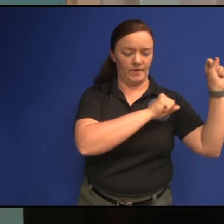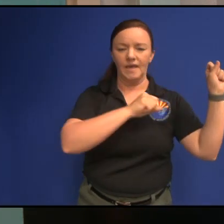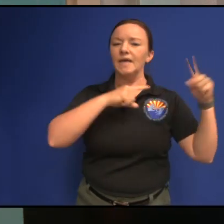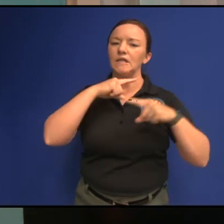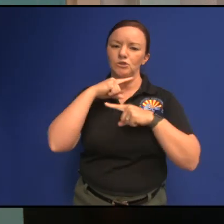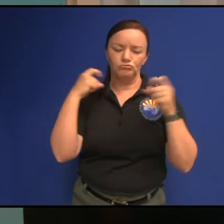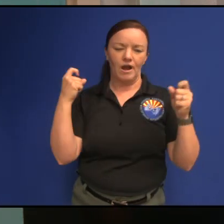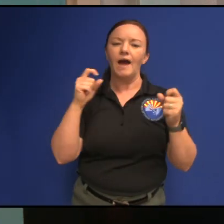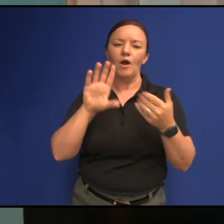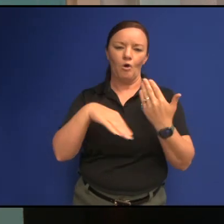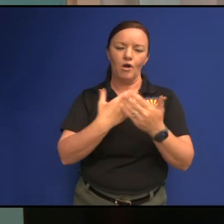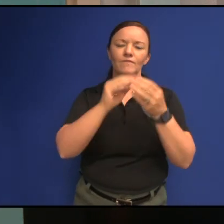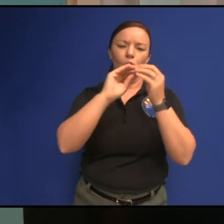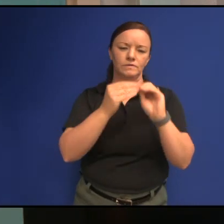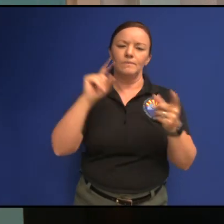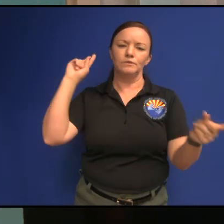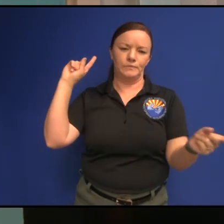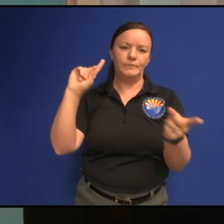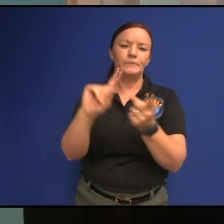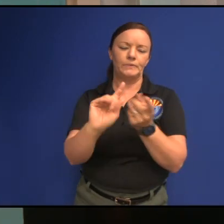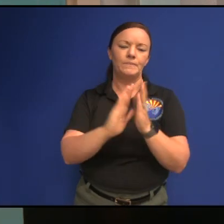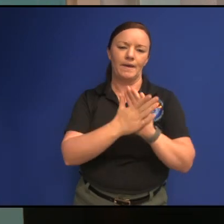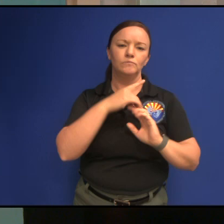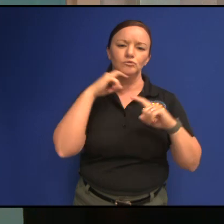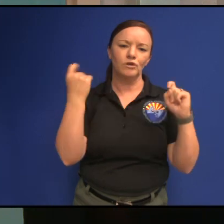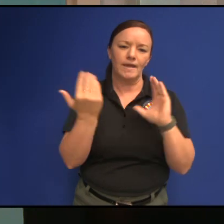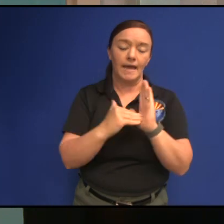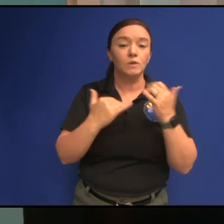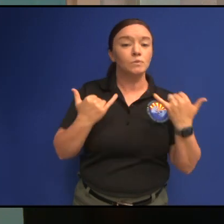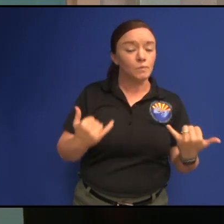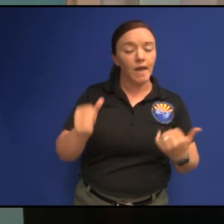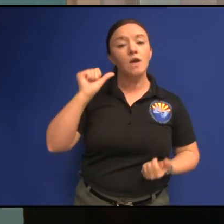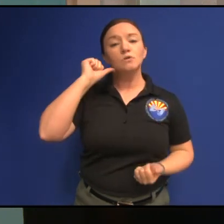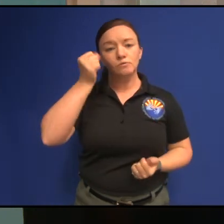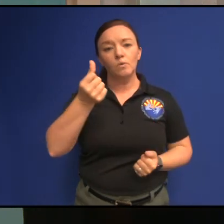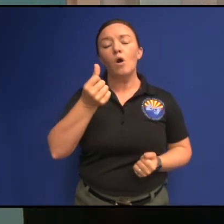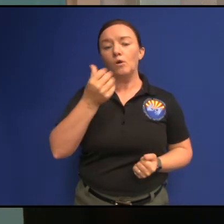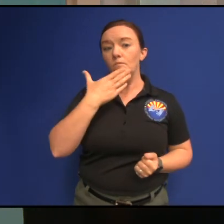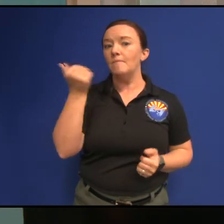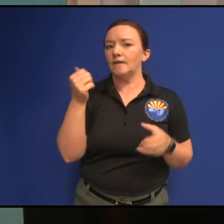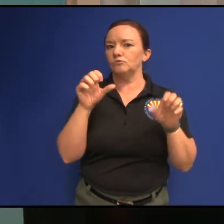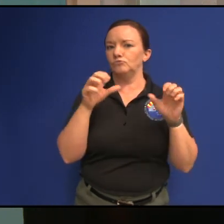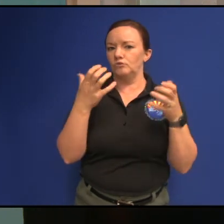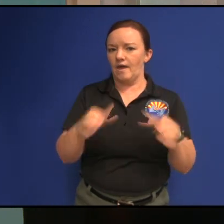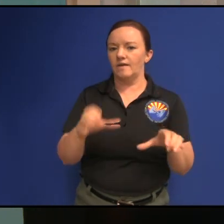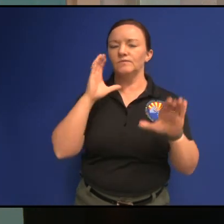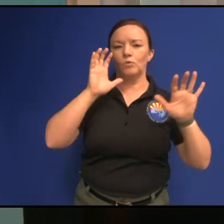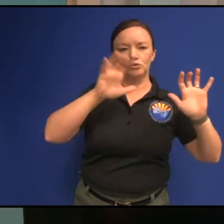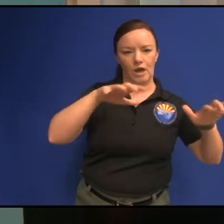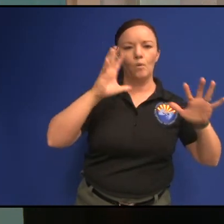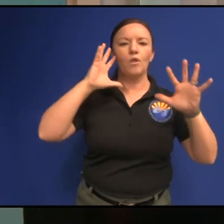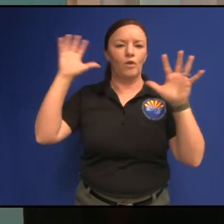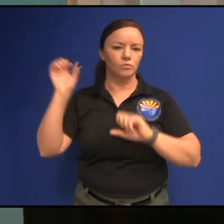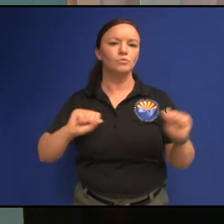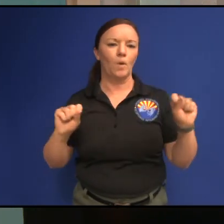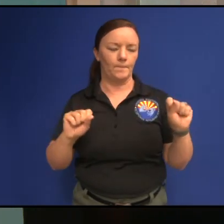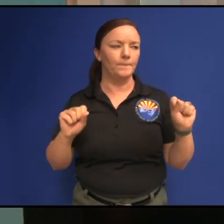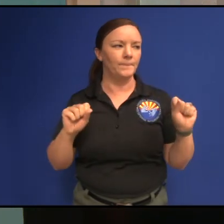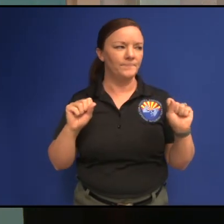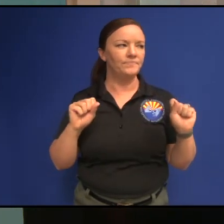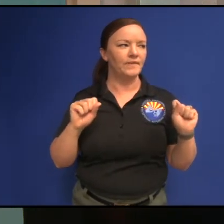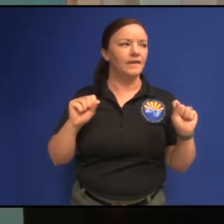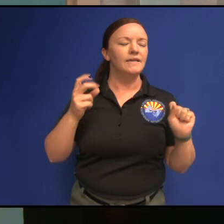and so does the relative humidity. So again, today and tomorrow, our best chances for showers and thunderstorms, and you can see that on the far